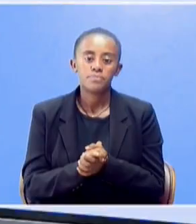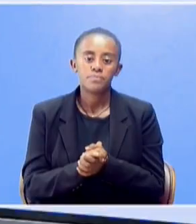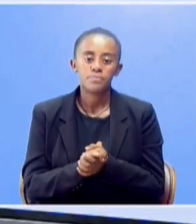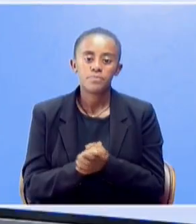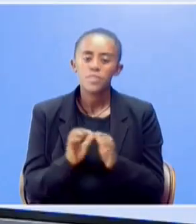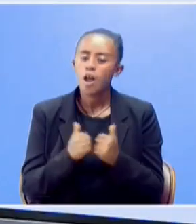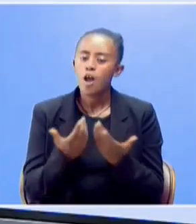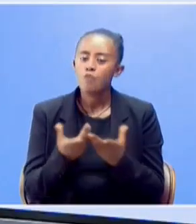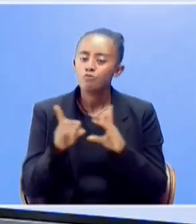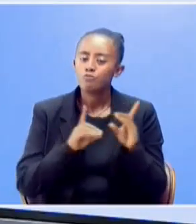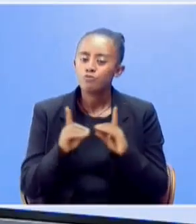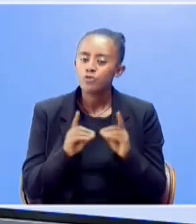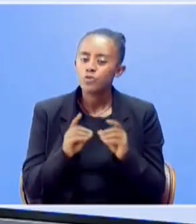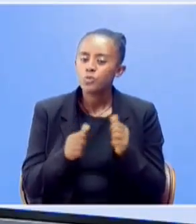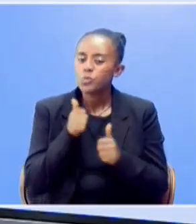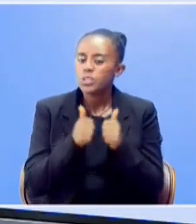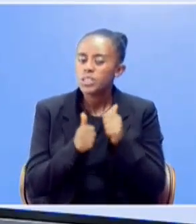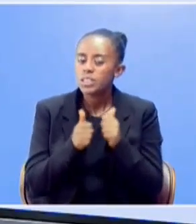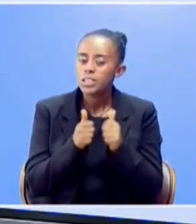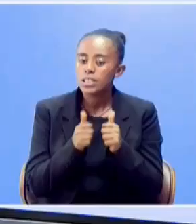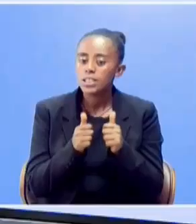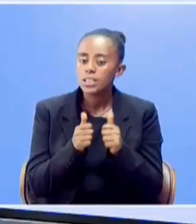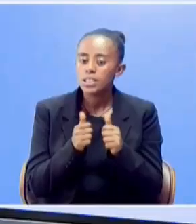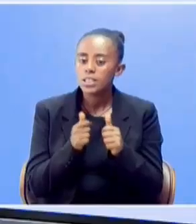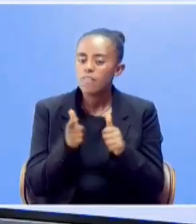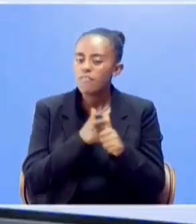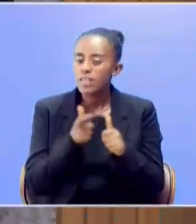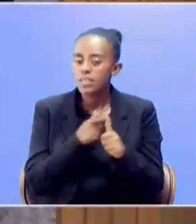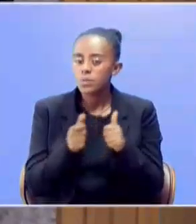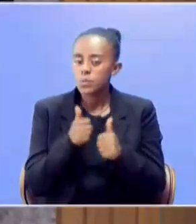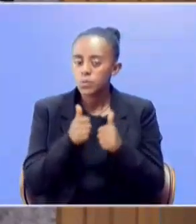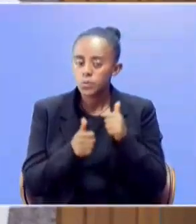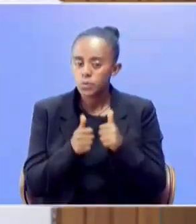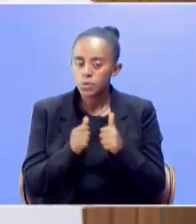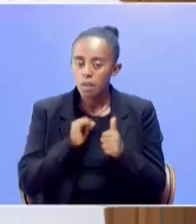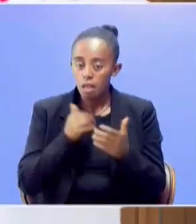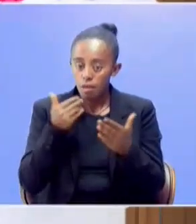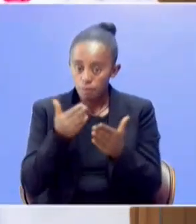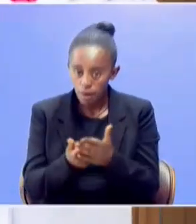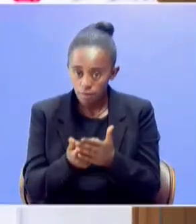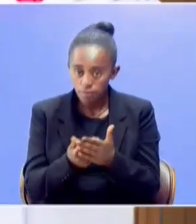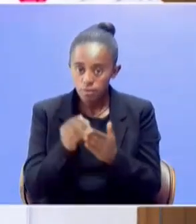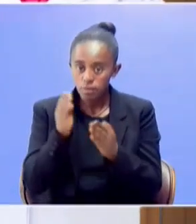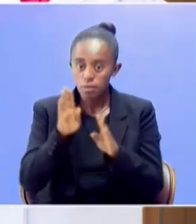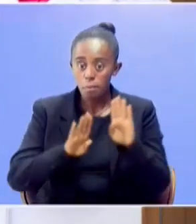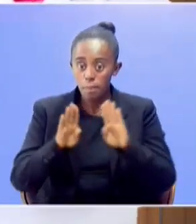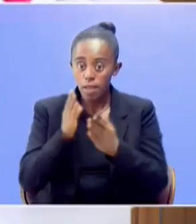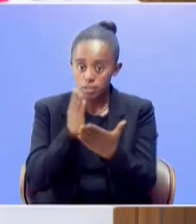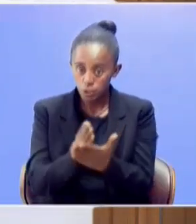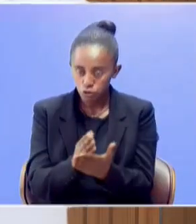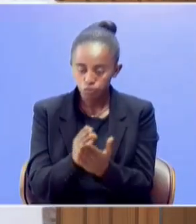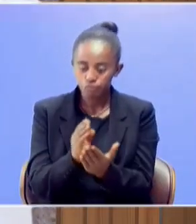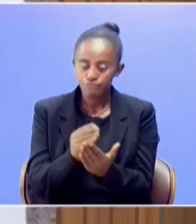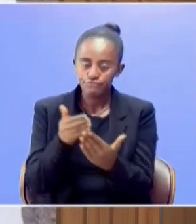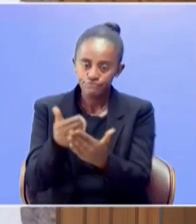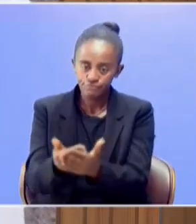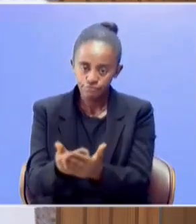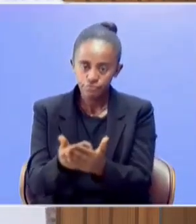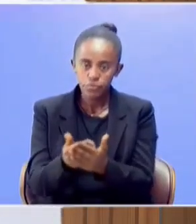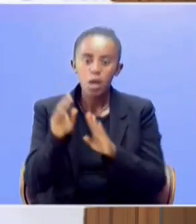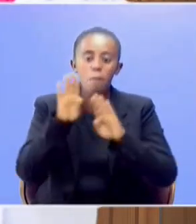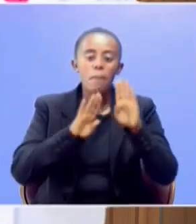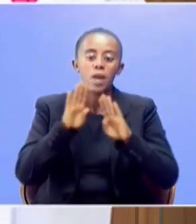How do you do, or which one do you think is the first action? What do we say? I arrived at the bus station and the